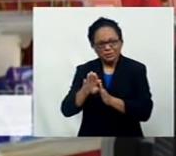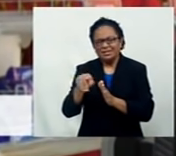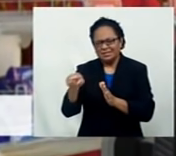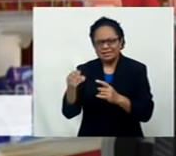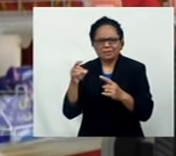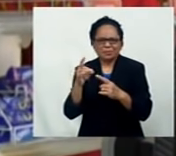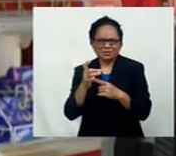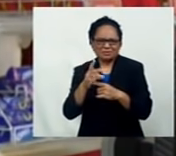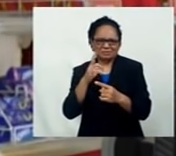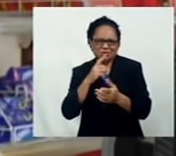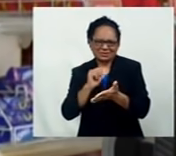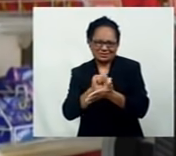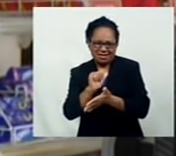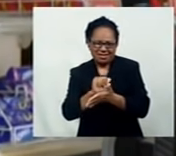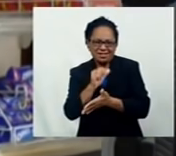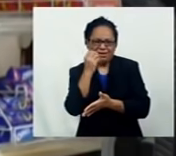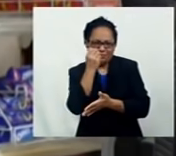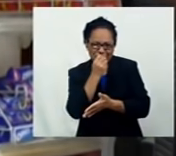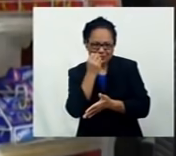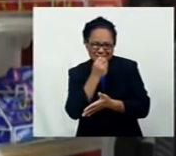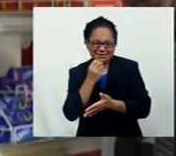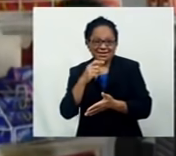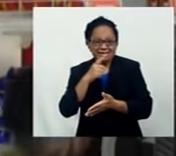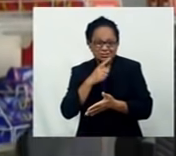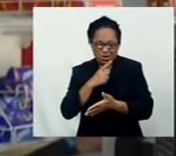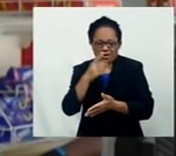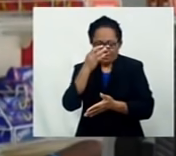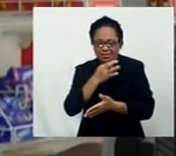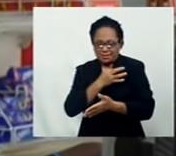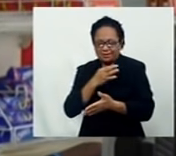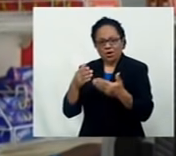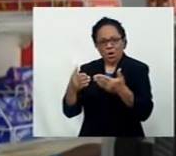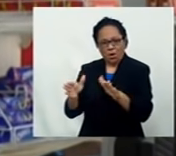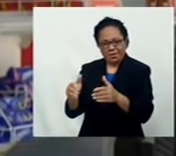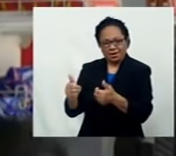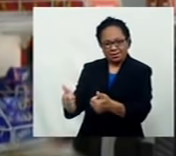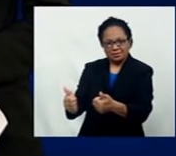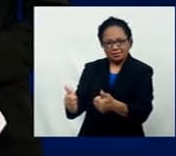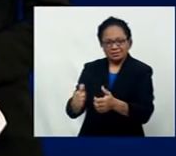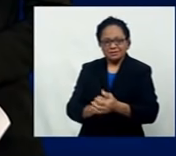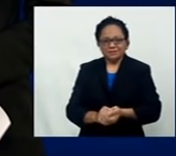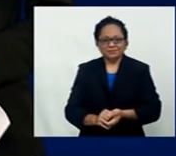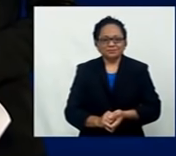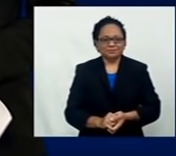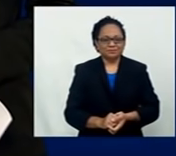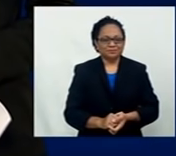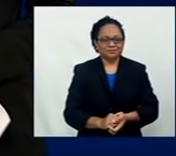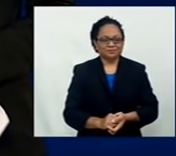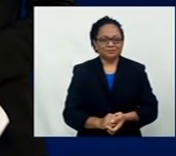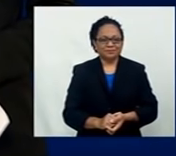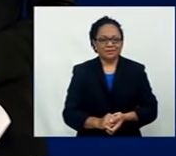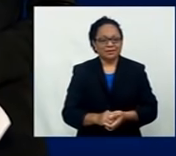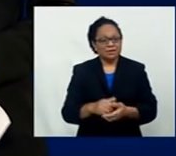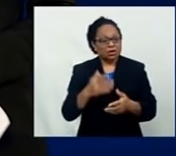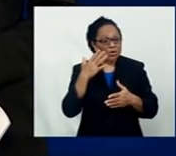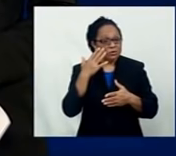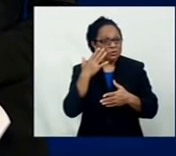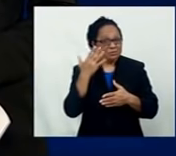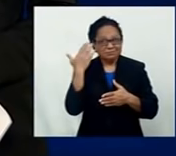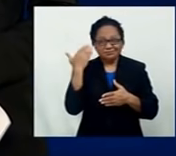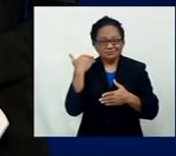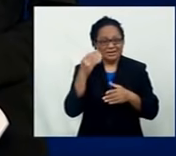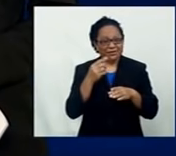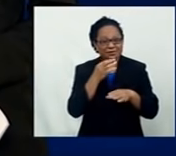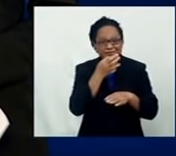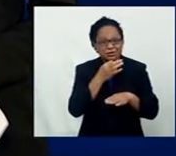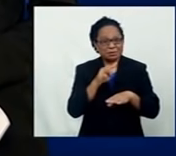right? And a basic need. So providing it at the right price is my duty. After closing his shop a few months